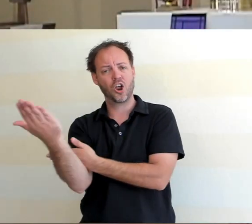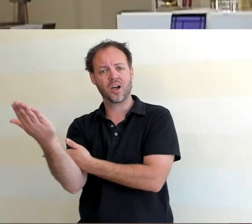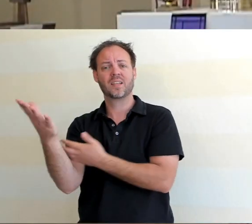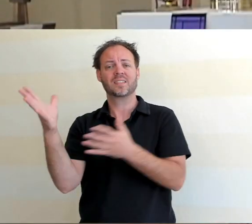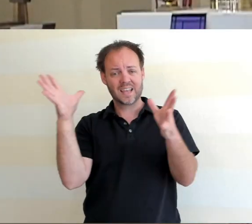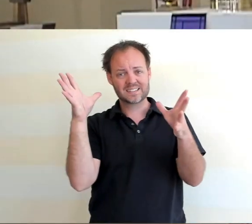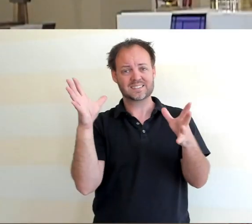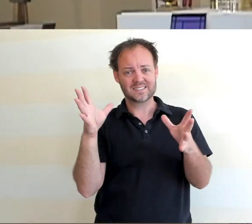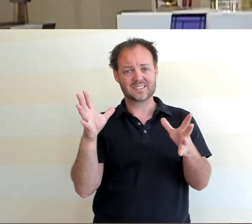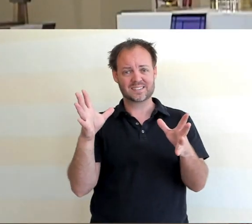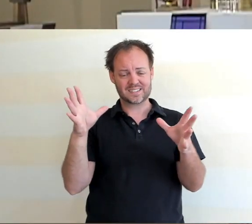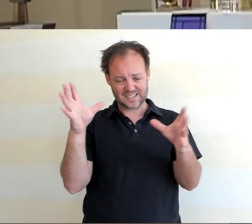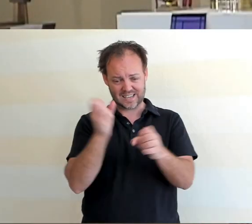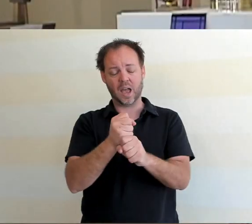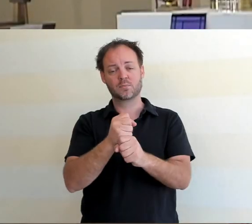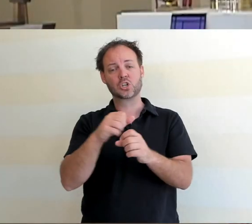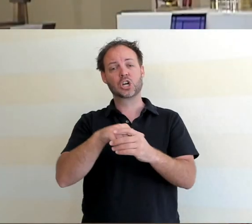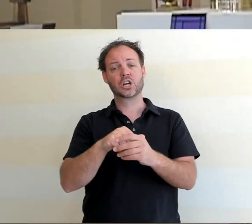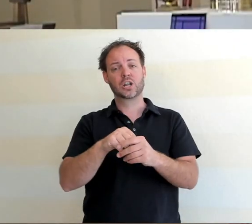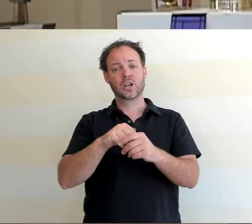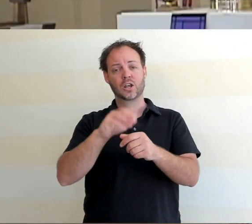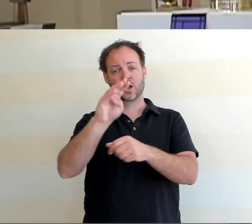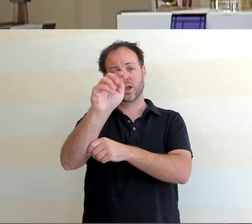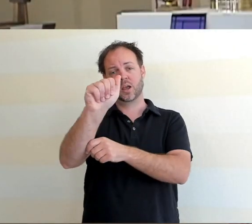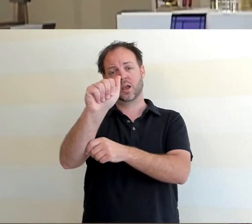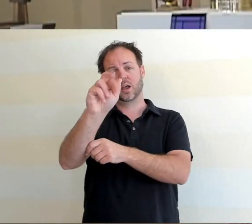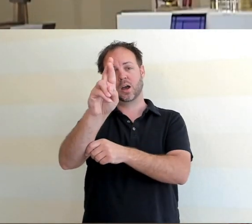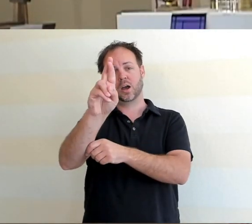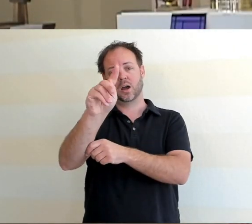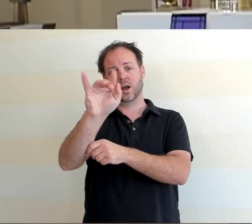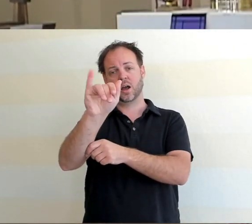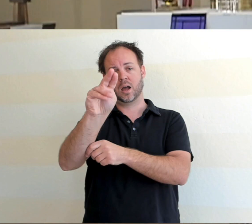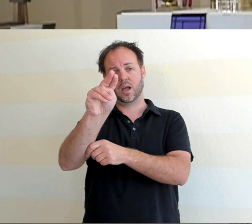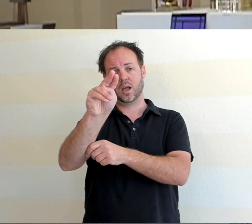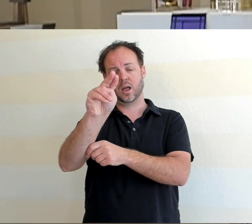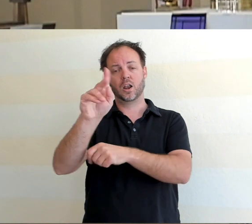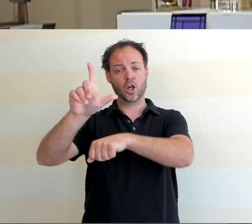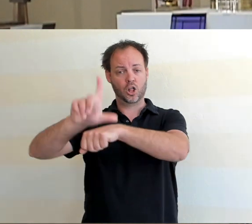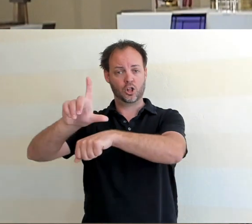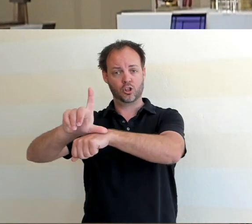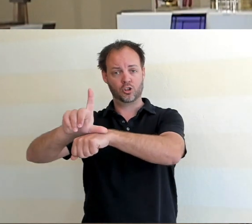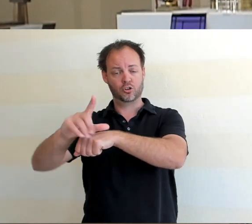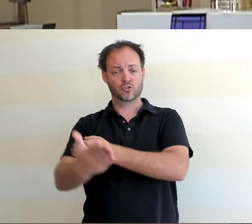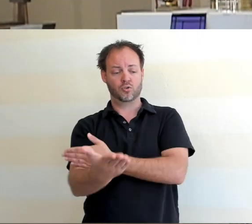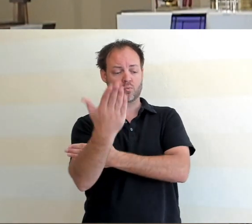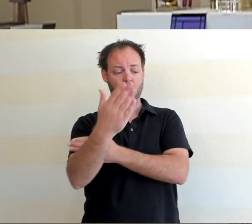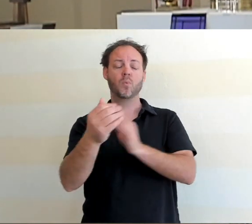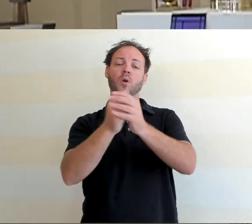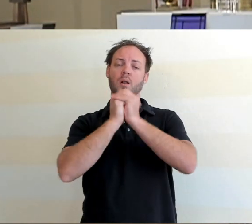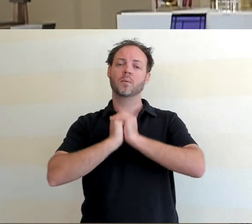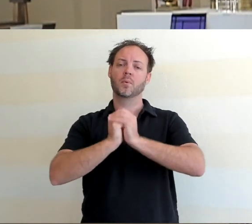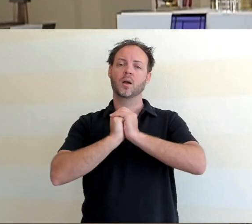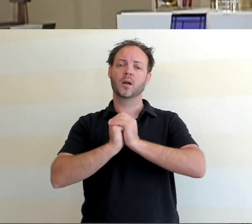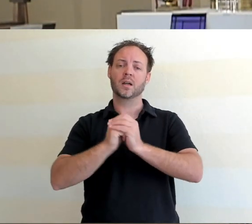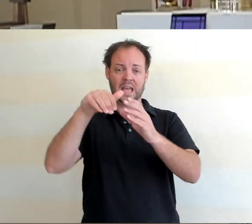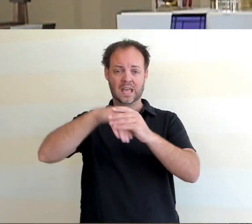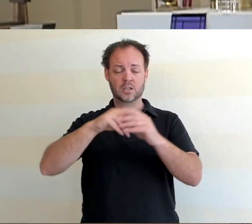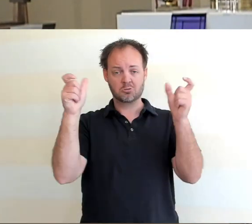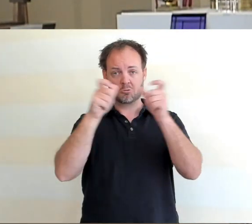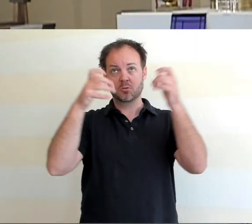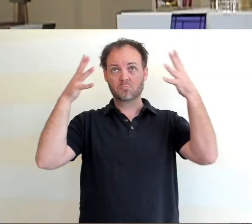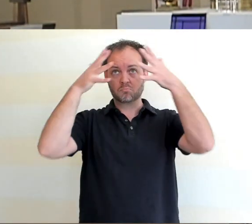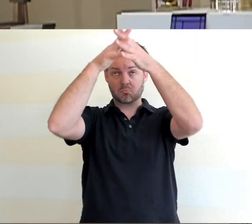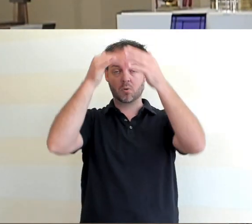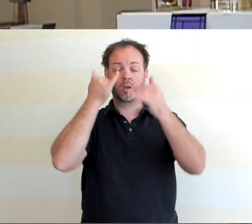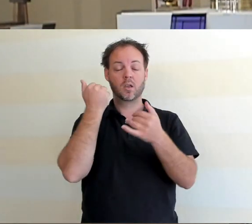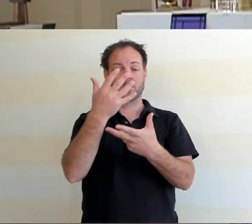morning prayer. It's recorded and it's written in your small catechism if you want to look it up. Luther's